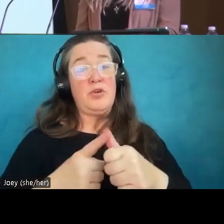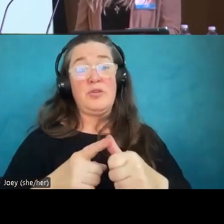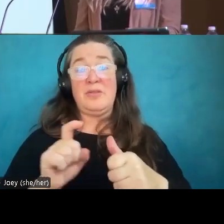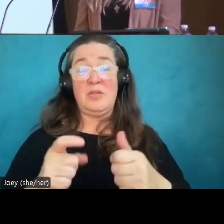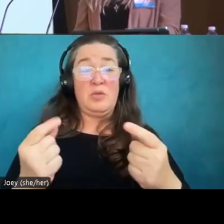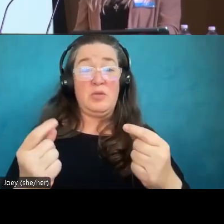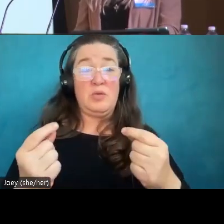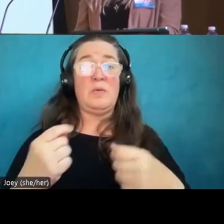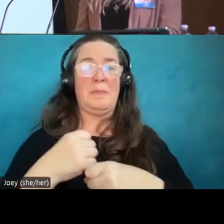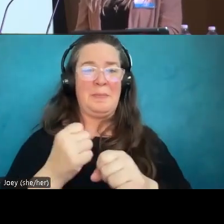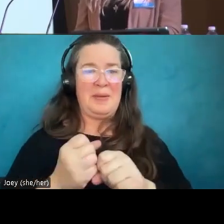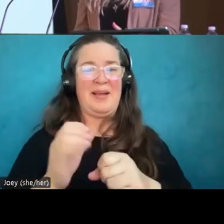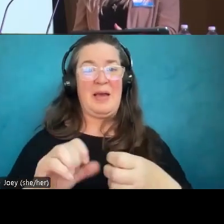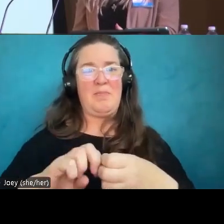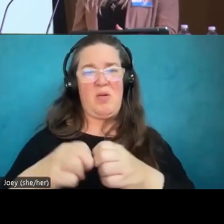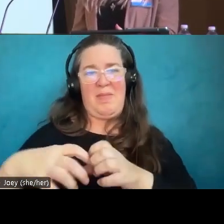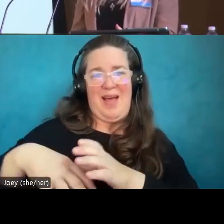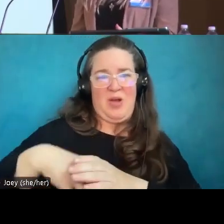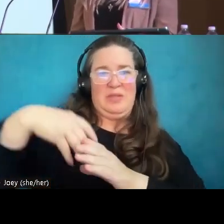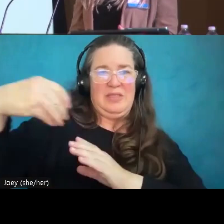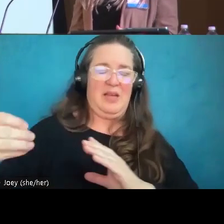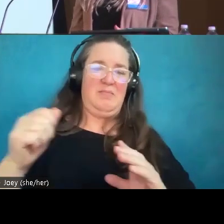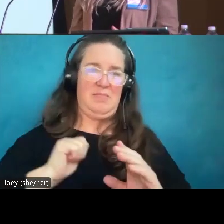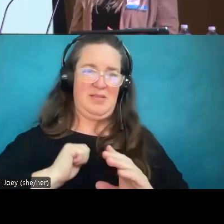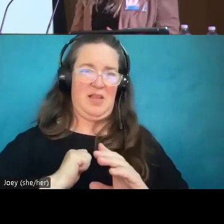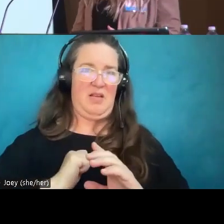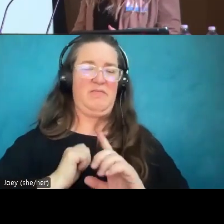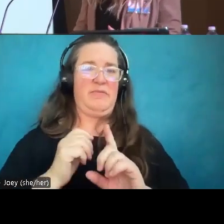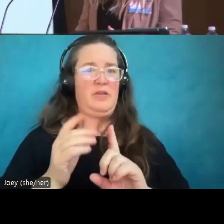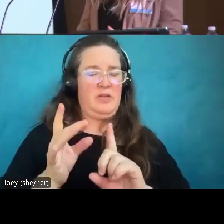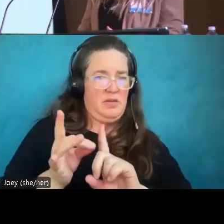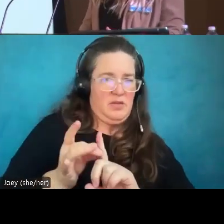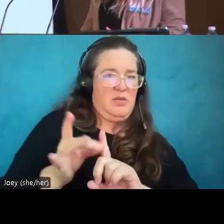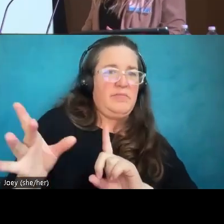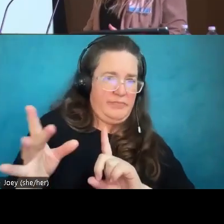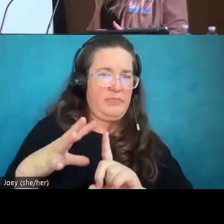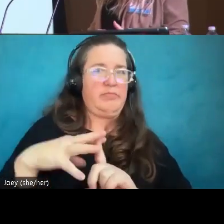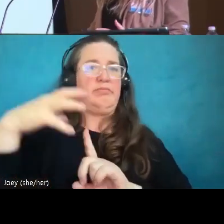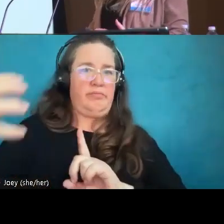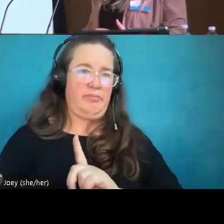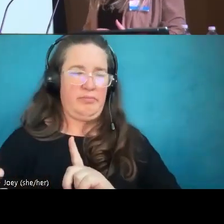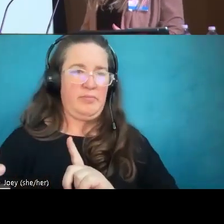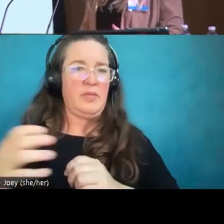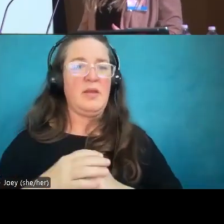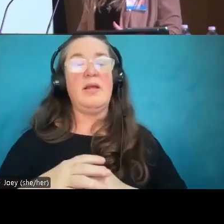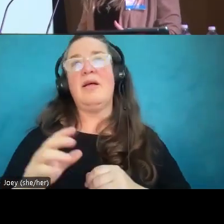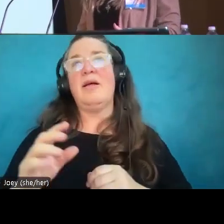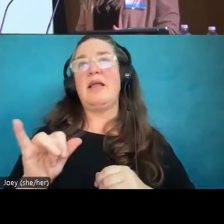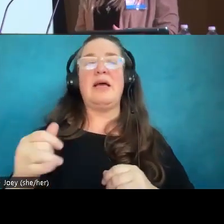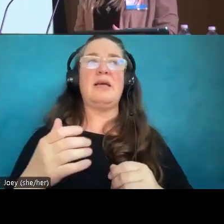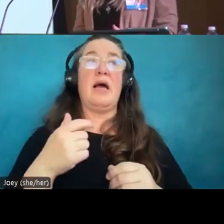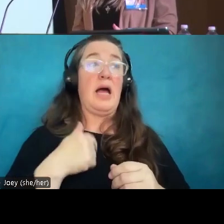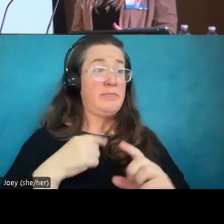are. For example, I'm too tired to do anything might then become fatigue is getting in the way of my